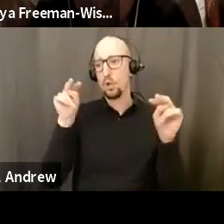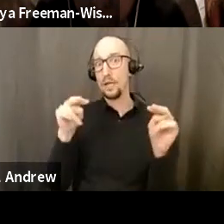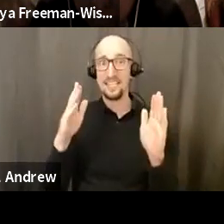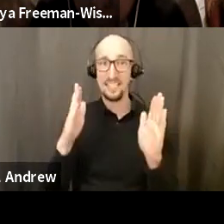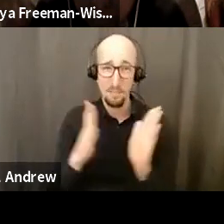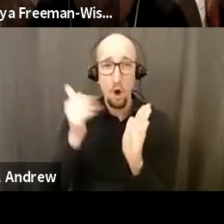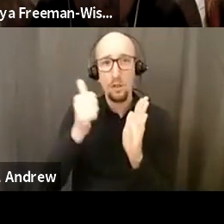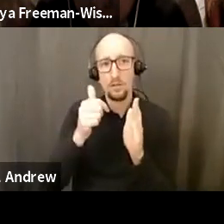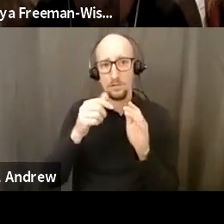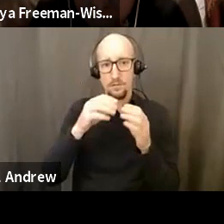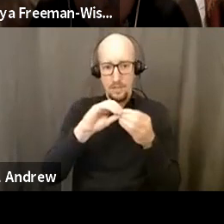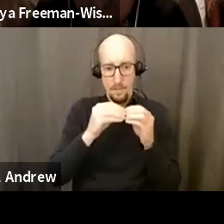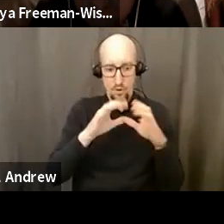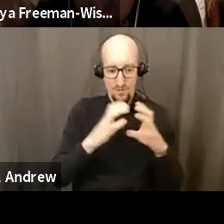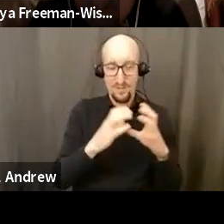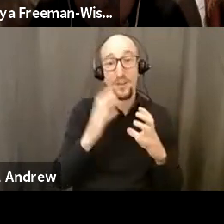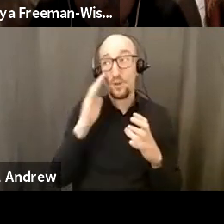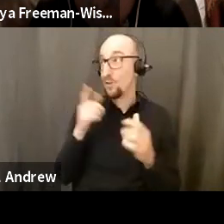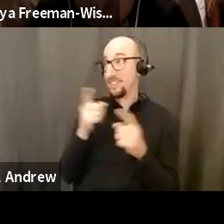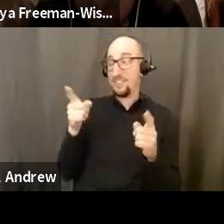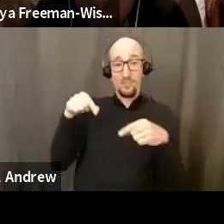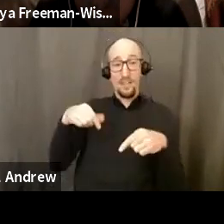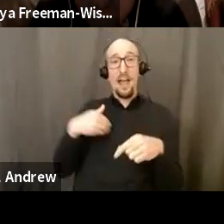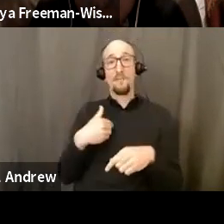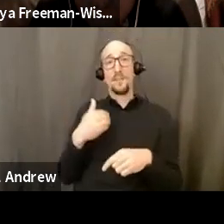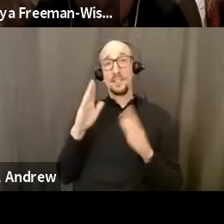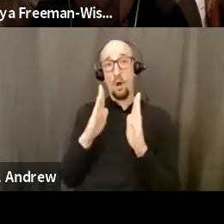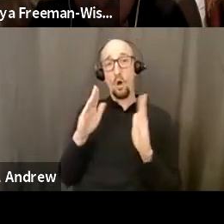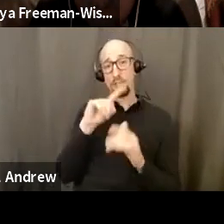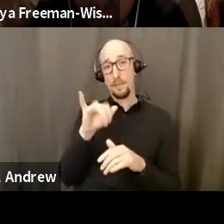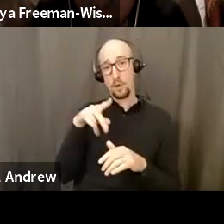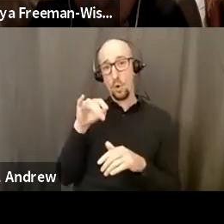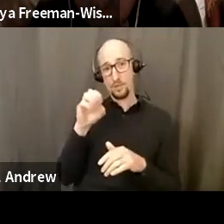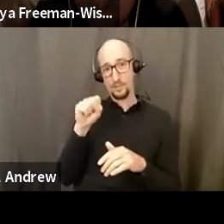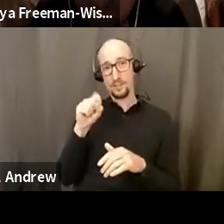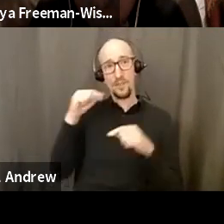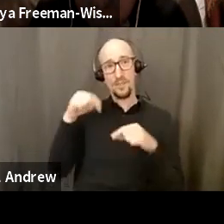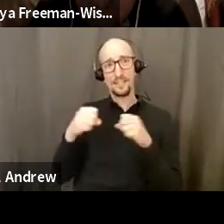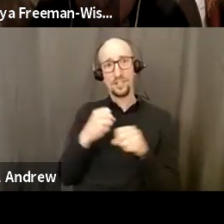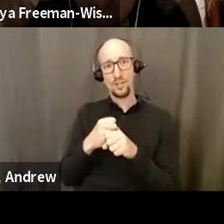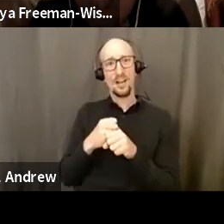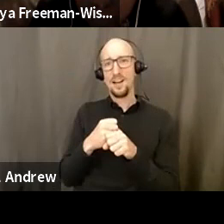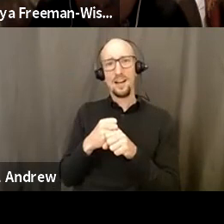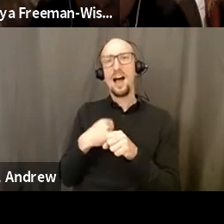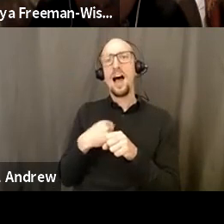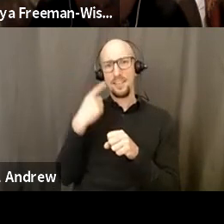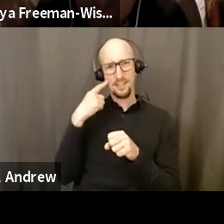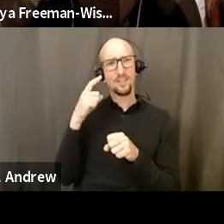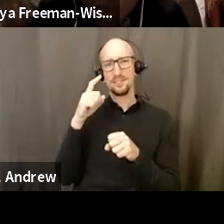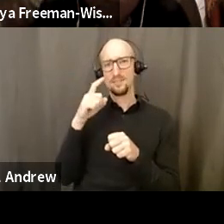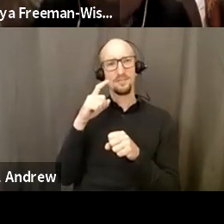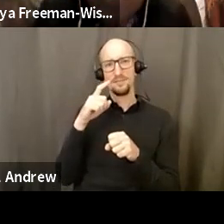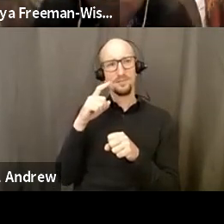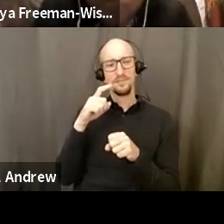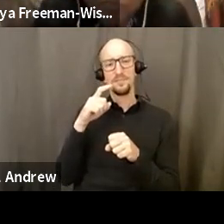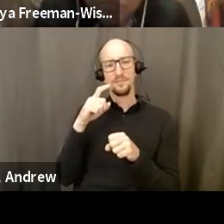smaller than the small zip codes of this year. And for that reason, along with the reason of concern about the notion